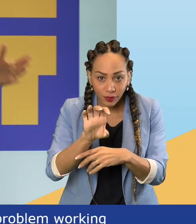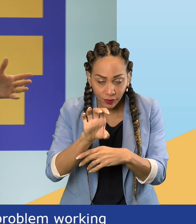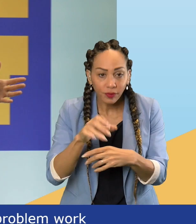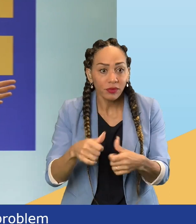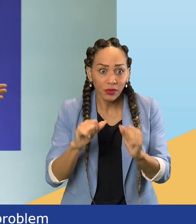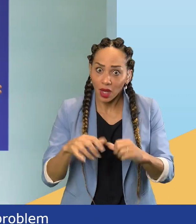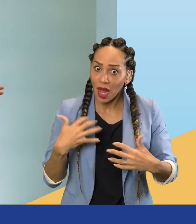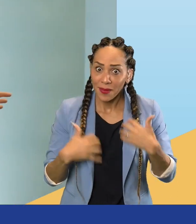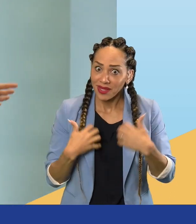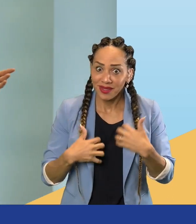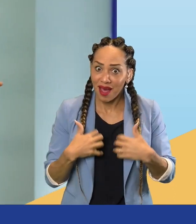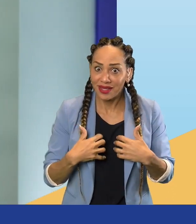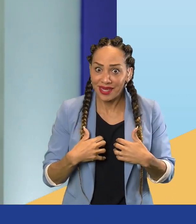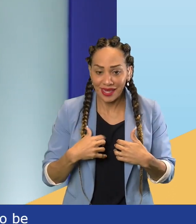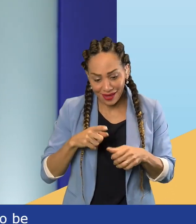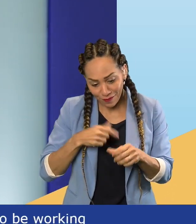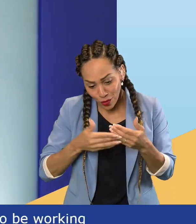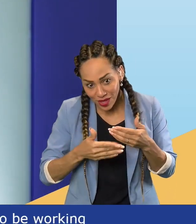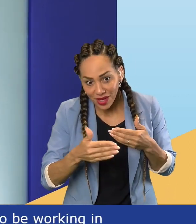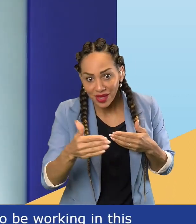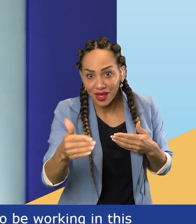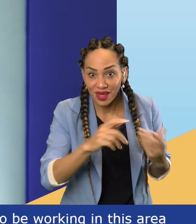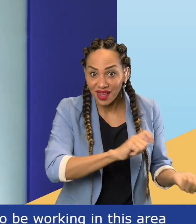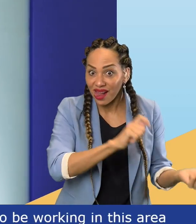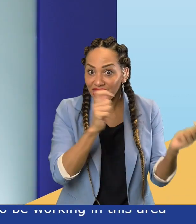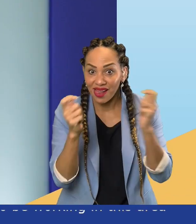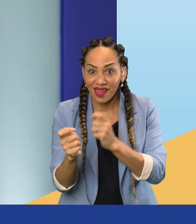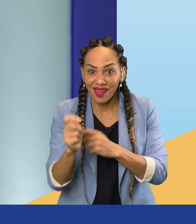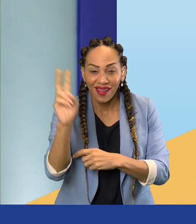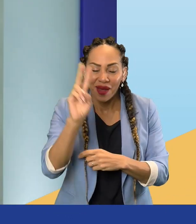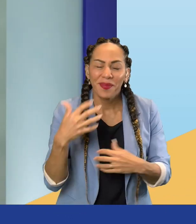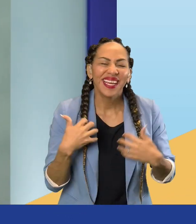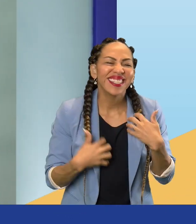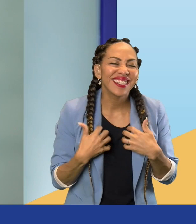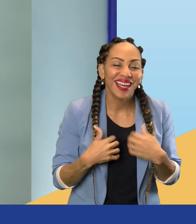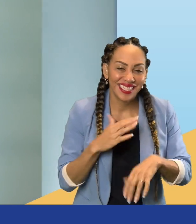see the shift to electric, it's going to be a really exciting time to be in the motor trade.